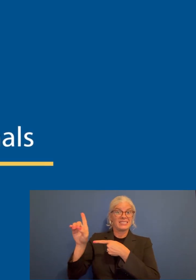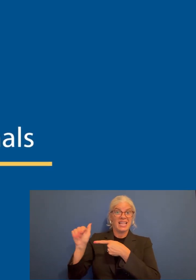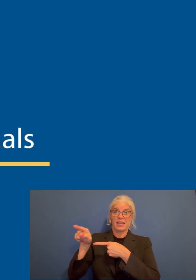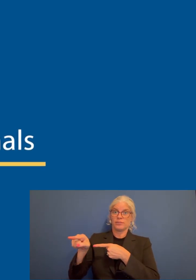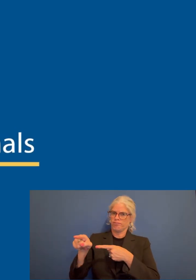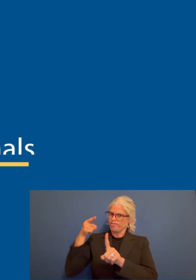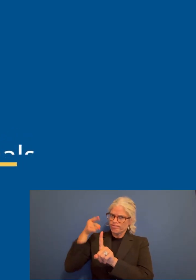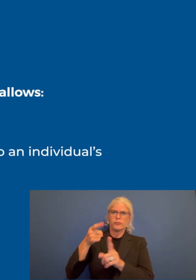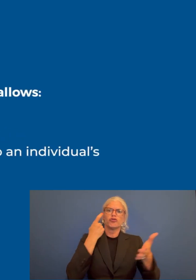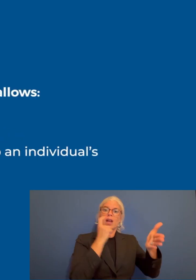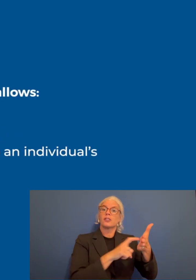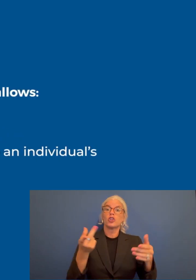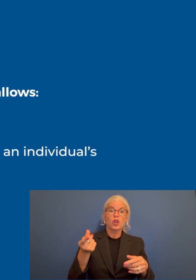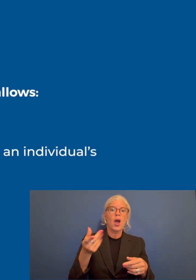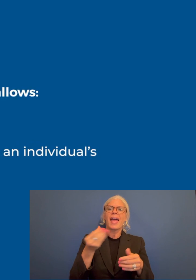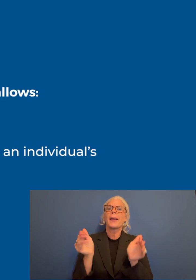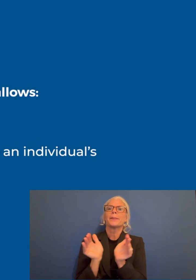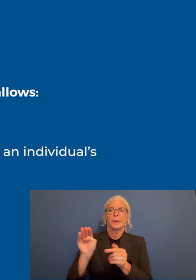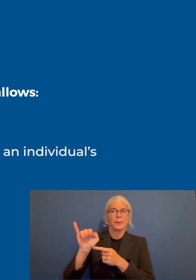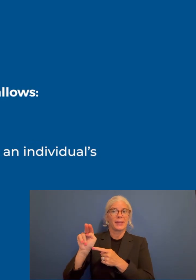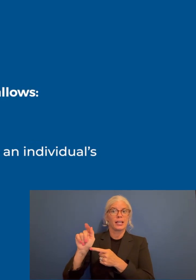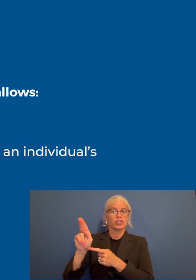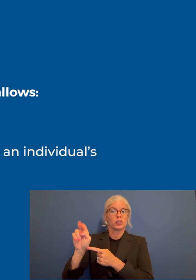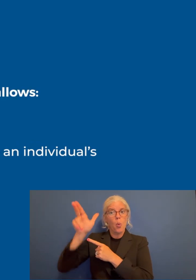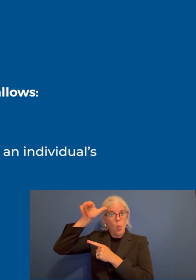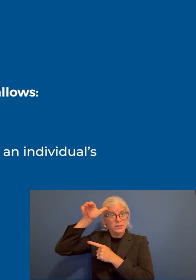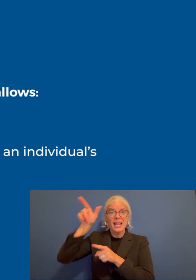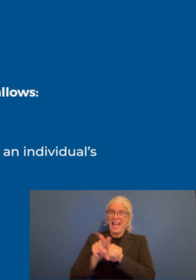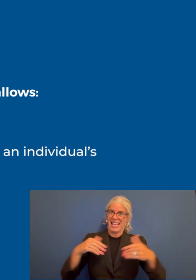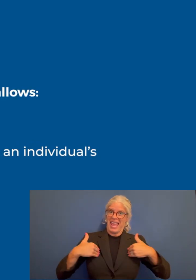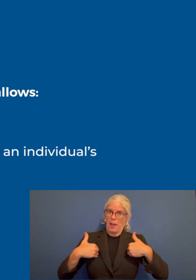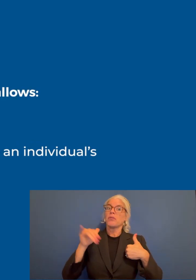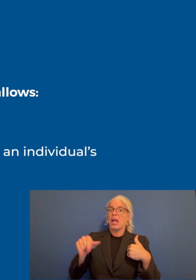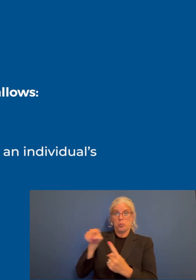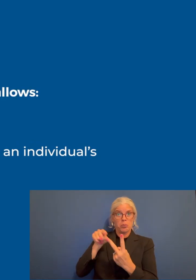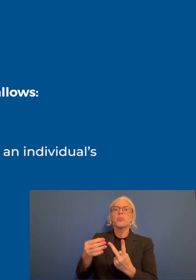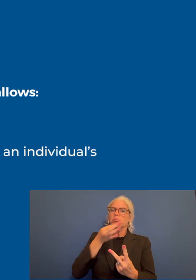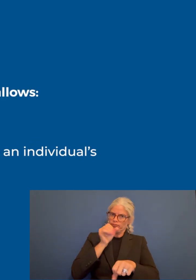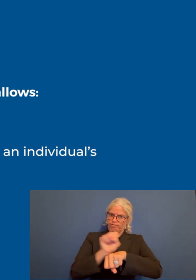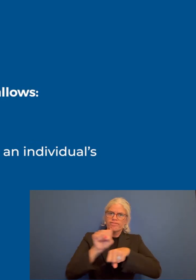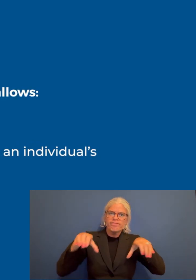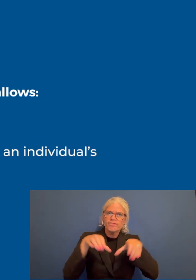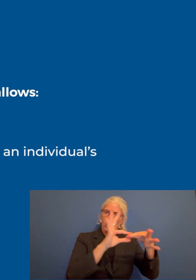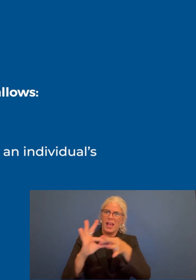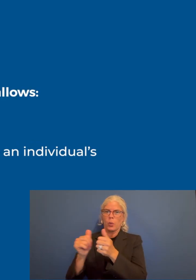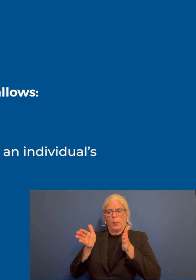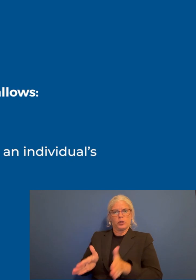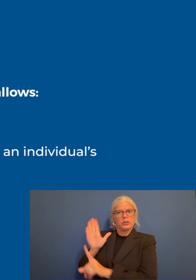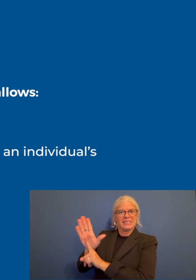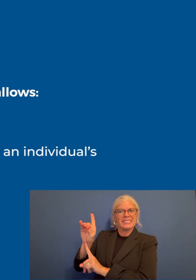The Americans with Disabilities Act specifically recognizes dogs and miniature horses as animals that perform tasks related to an